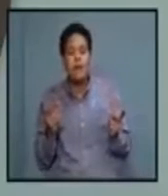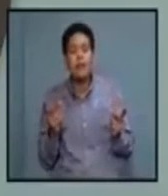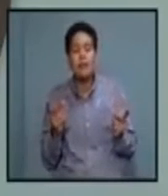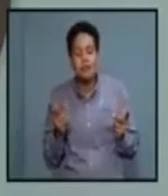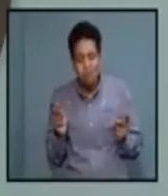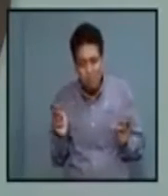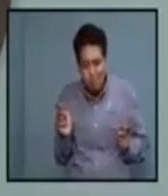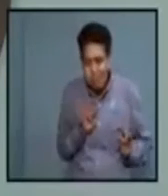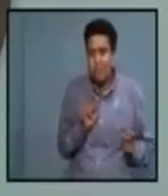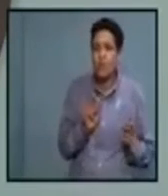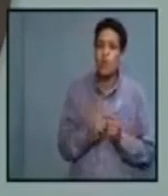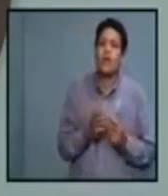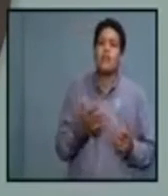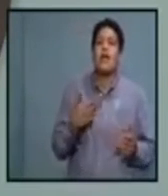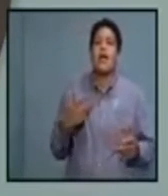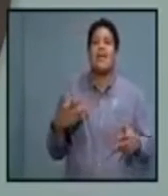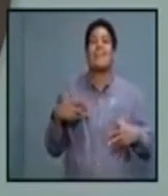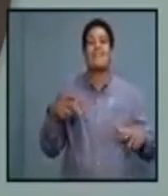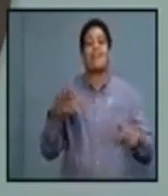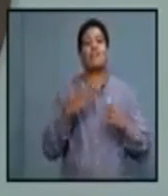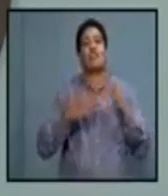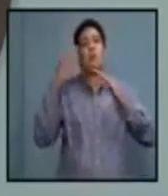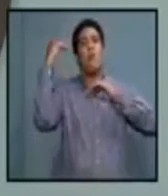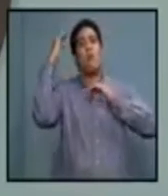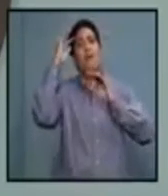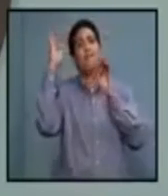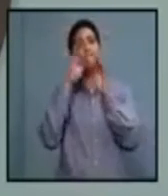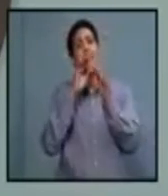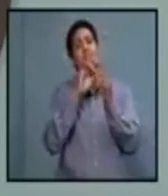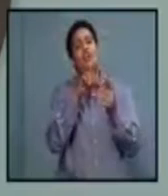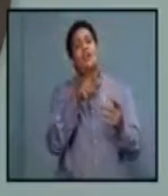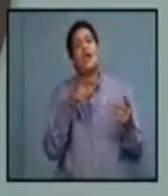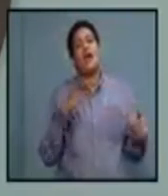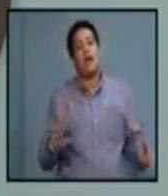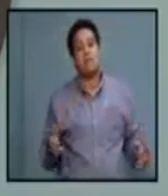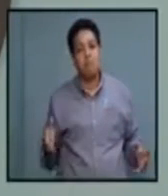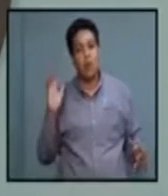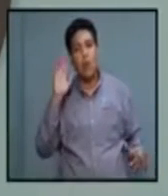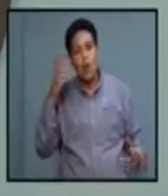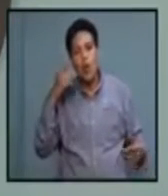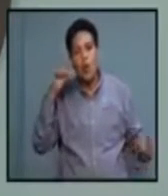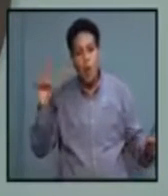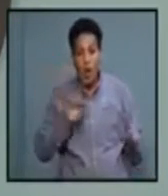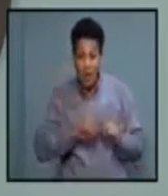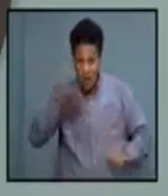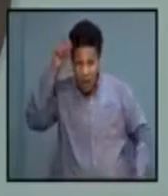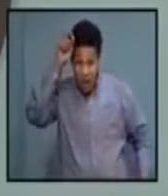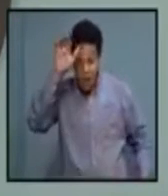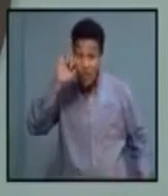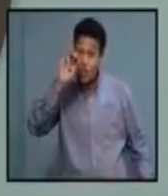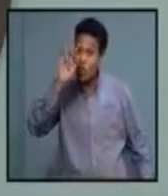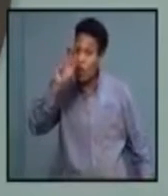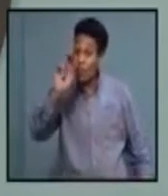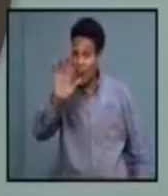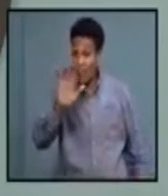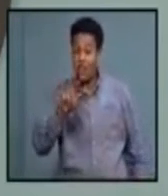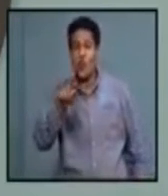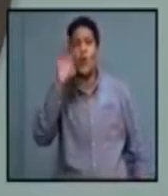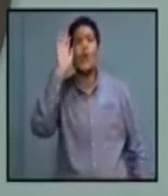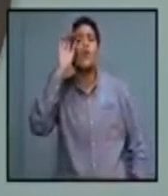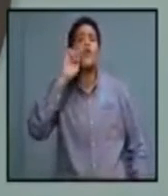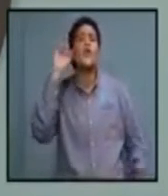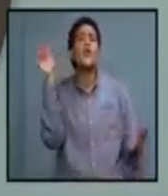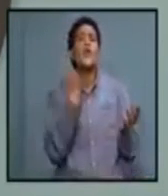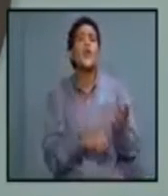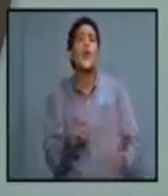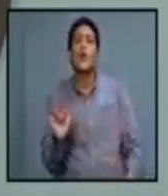along. And I am investing some hope and faith in that will work. However, Jovan, you will note as